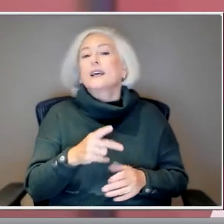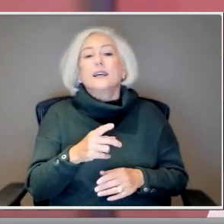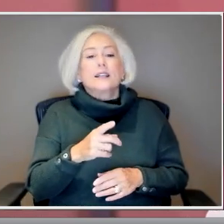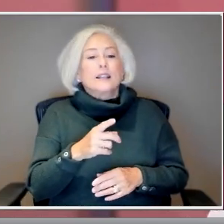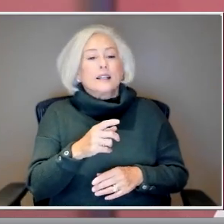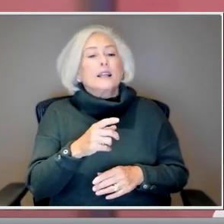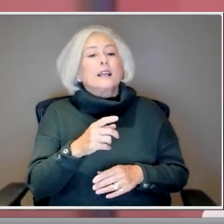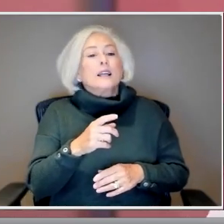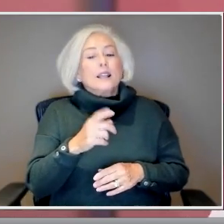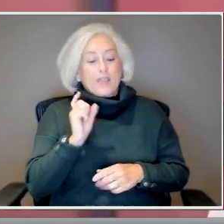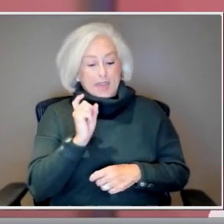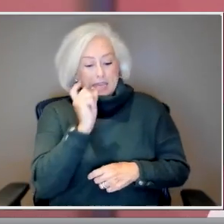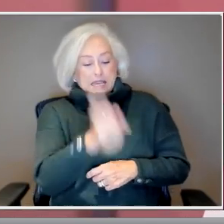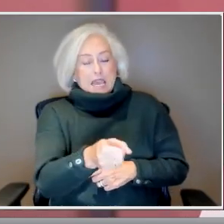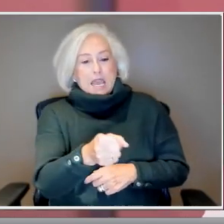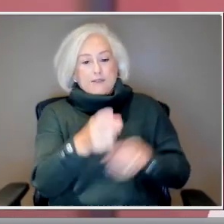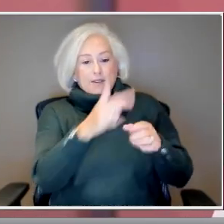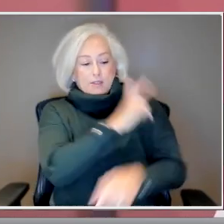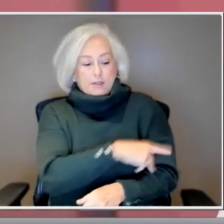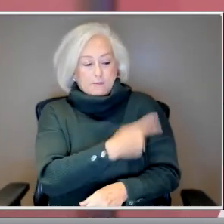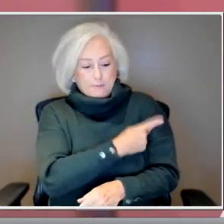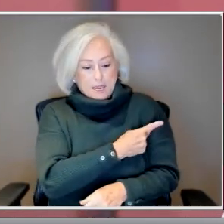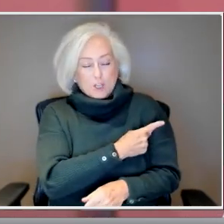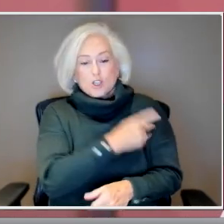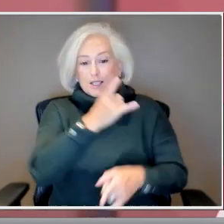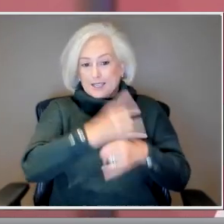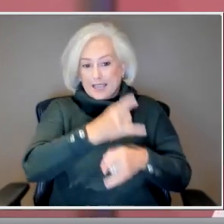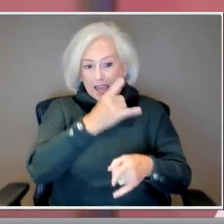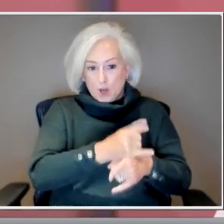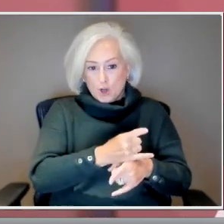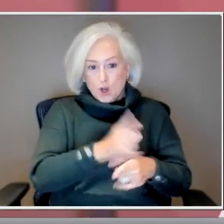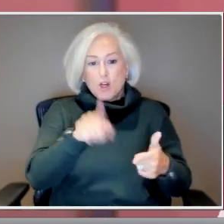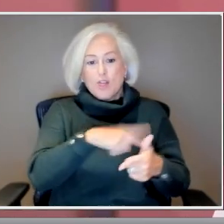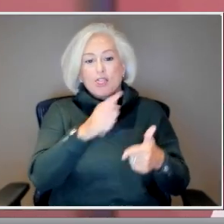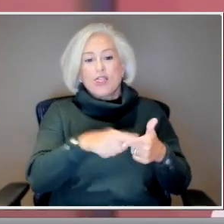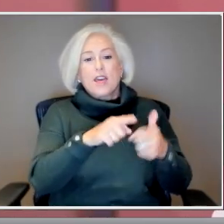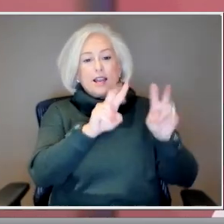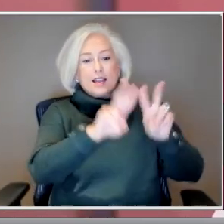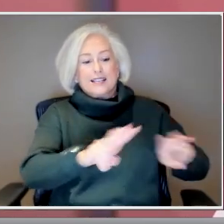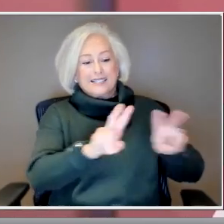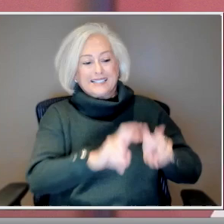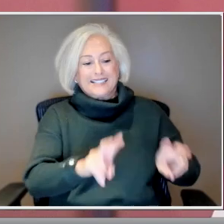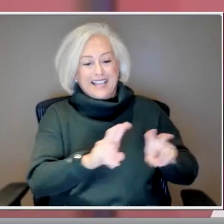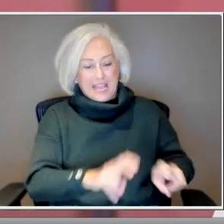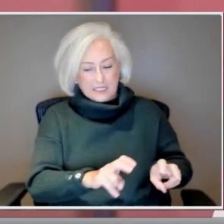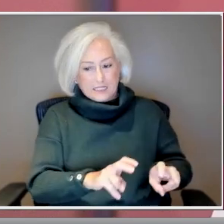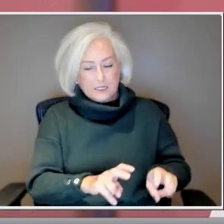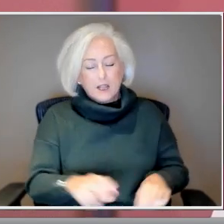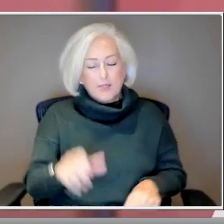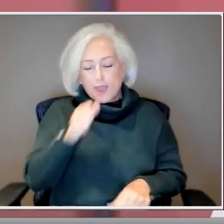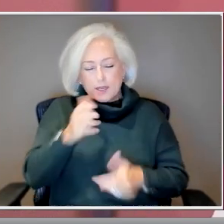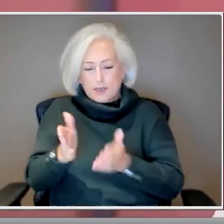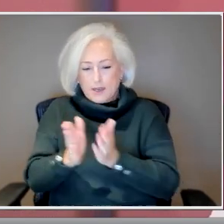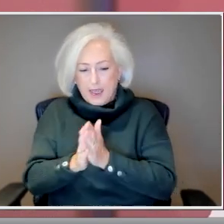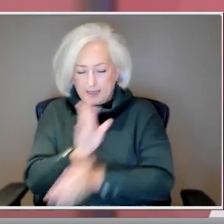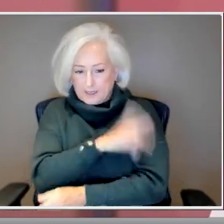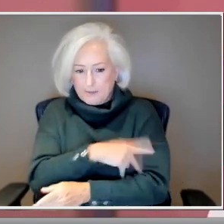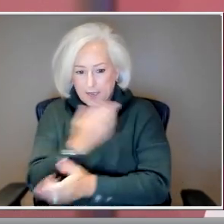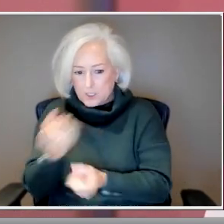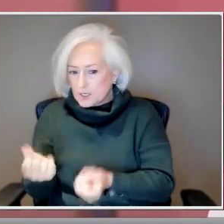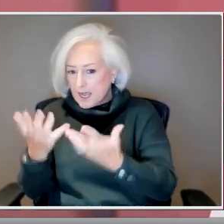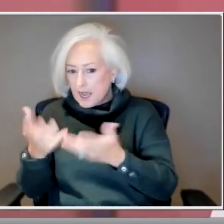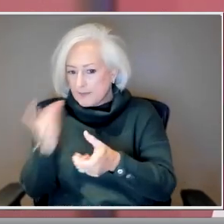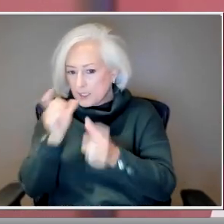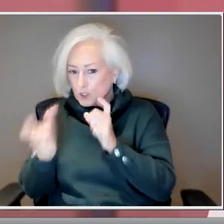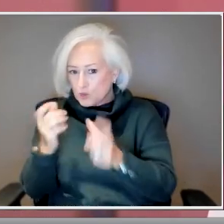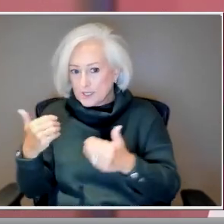alcohol and then assessed what their risk is of having a rhythm problem. And like as you mentioned, just having one drink